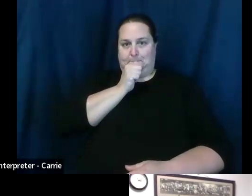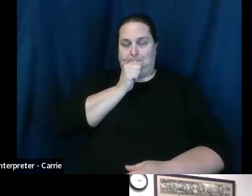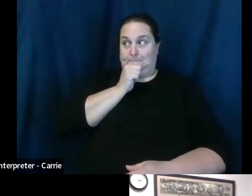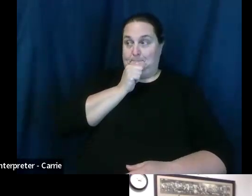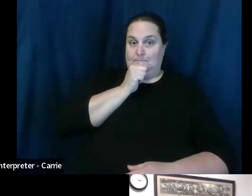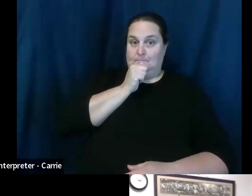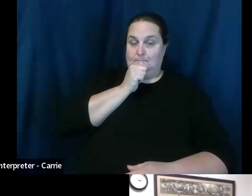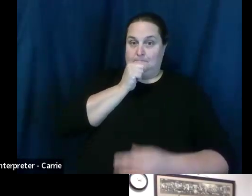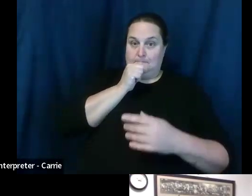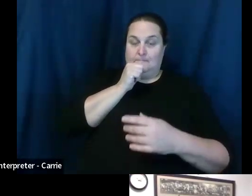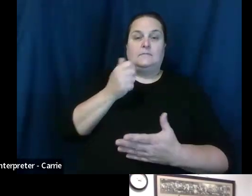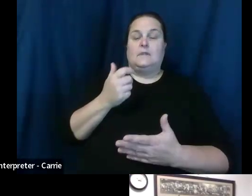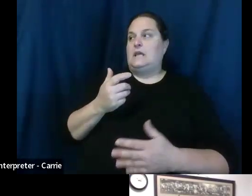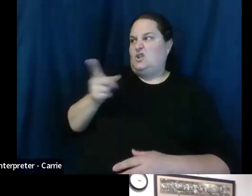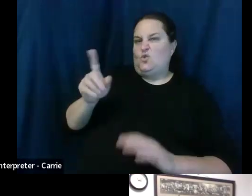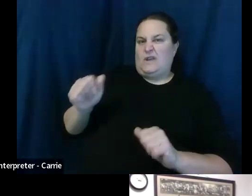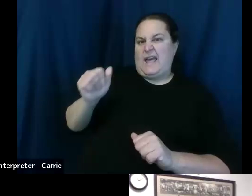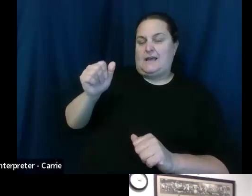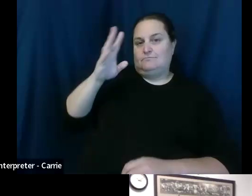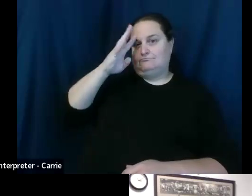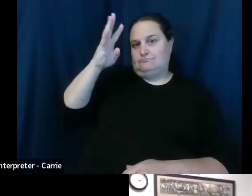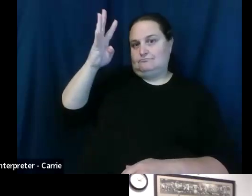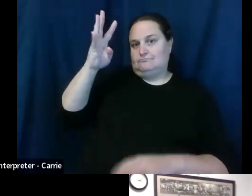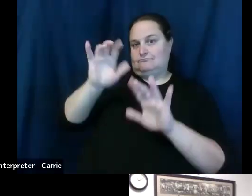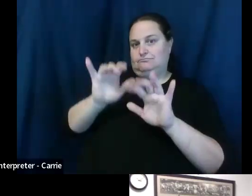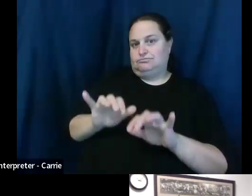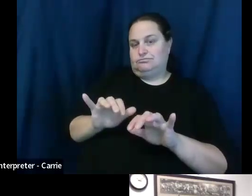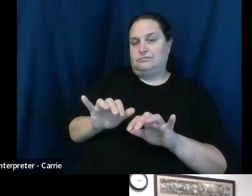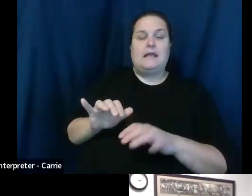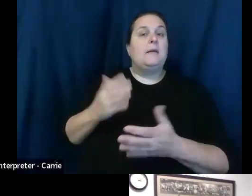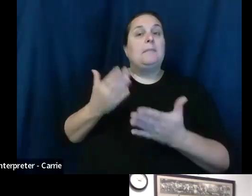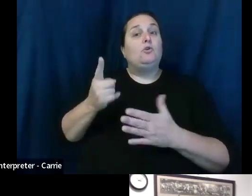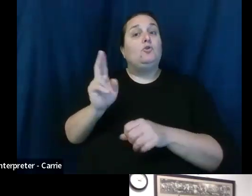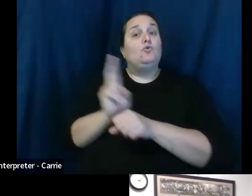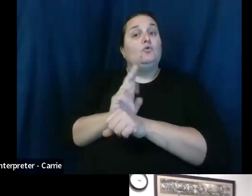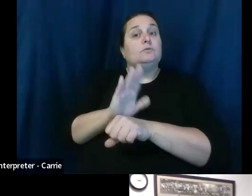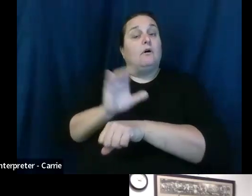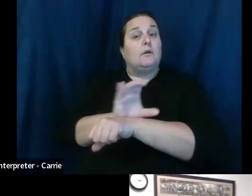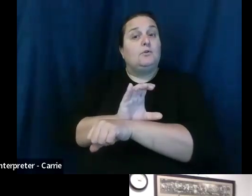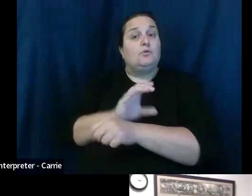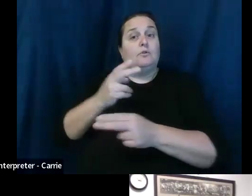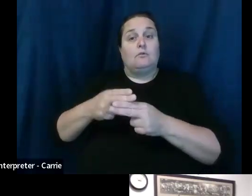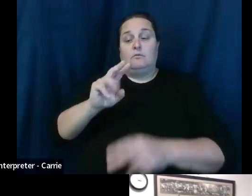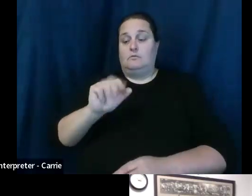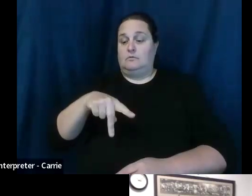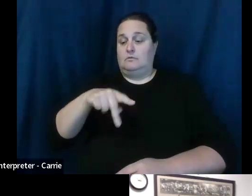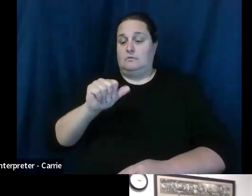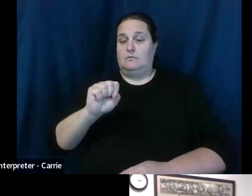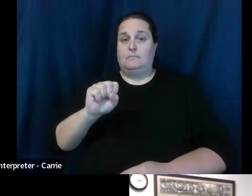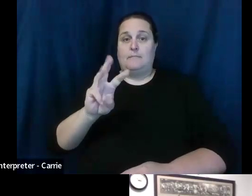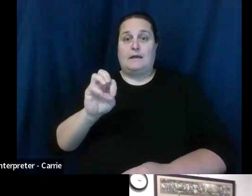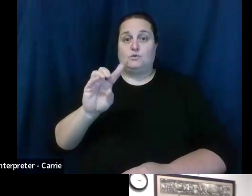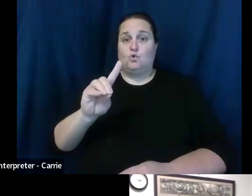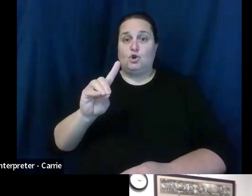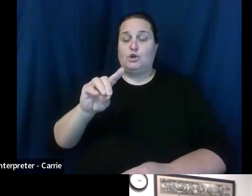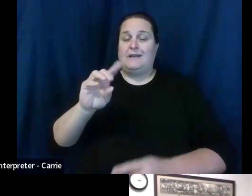Don't write it. It might be helpful to write it down if you don't have like a password manager on your computer. But yeah, it's